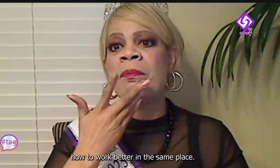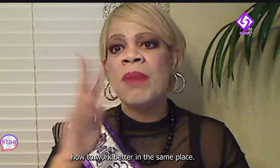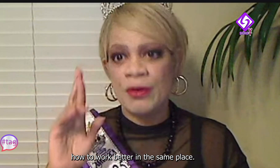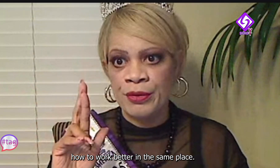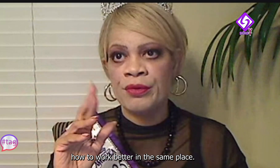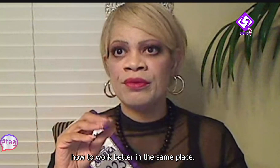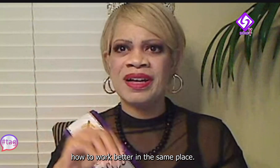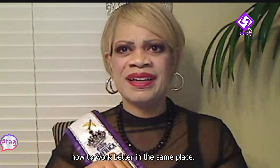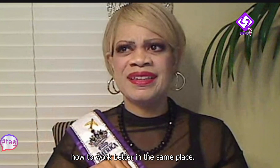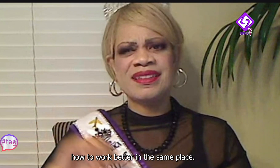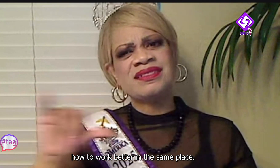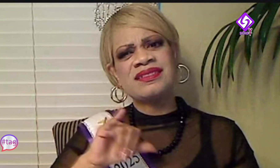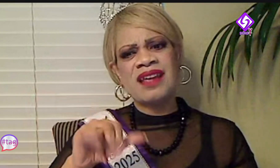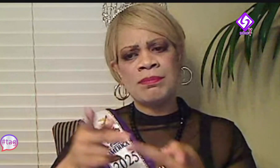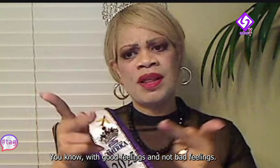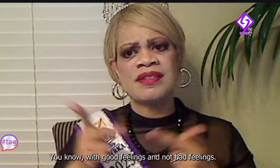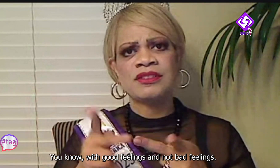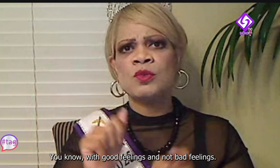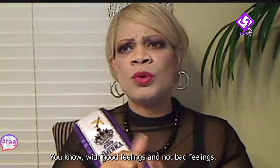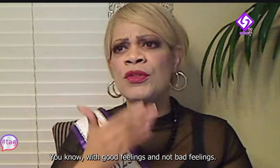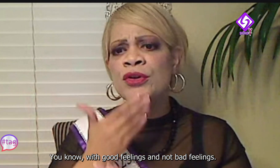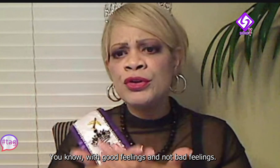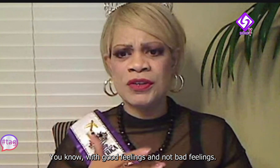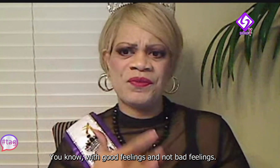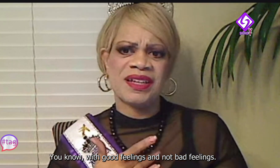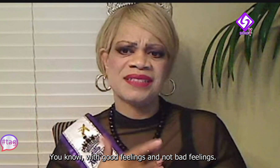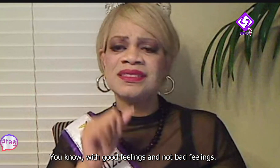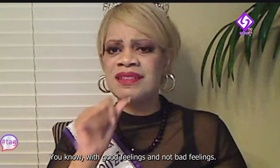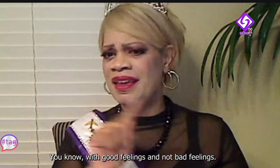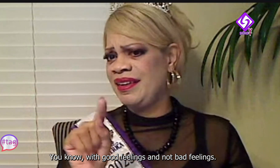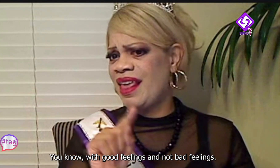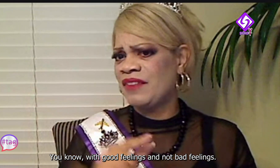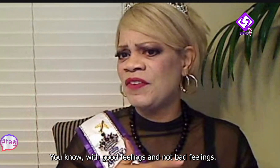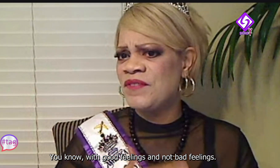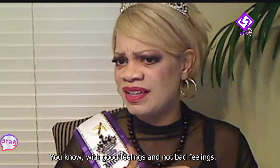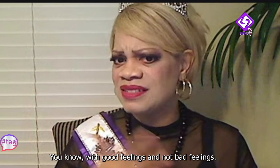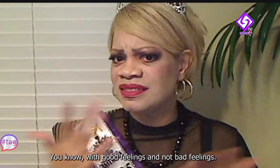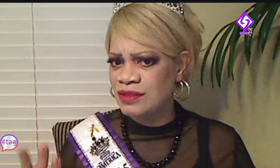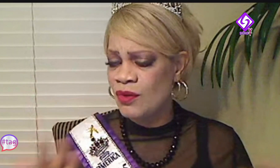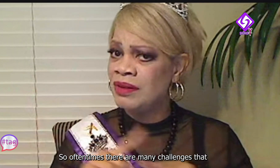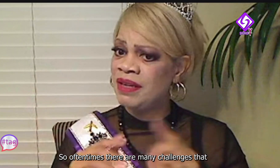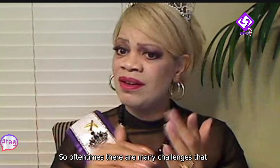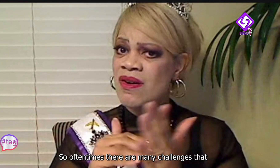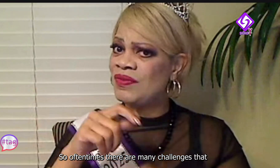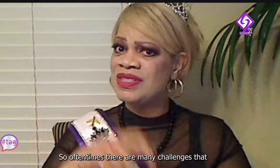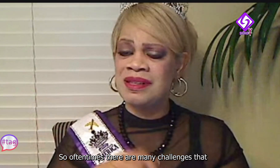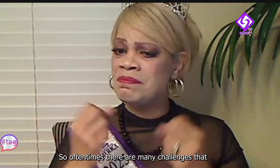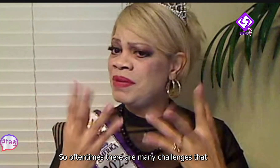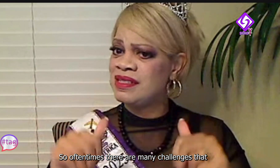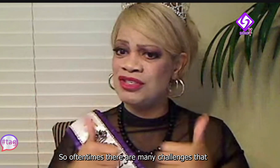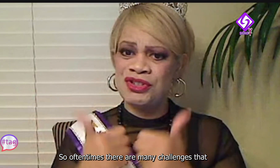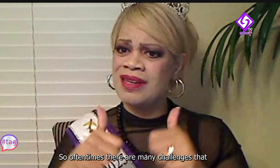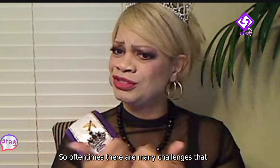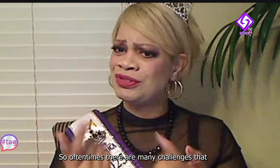work better in the same place, you know, with good feelings and not bad feelings. So